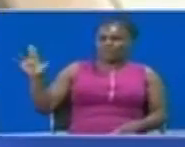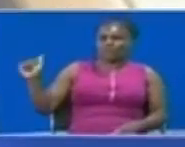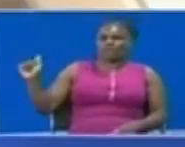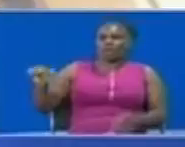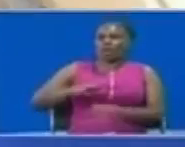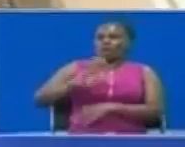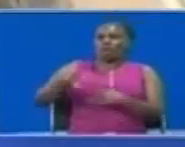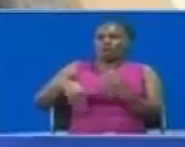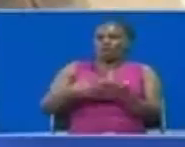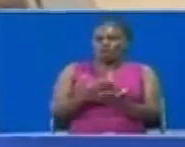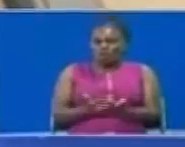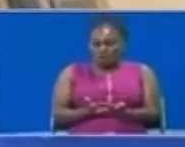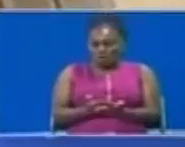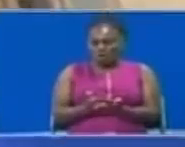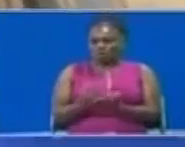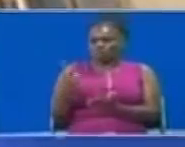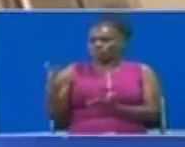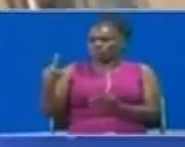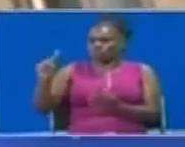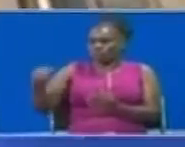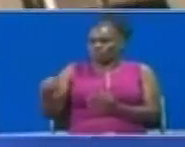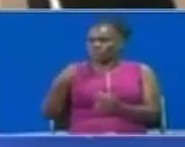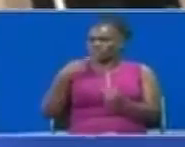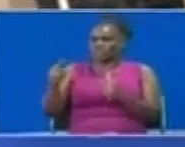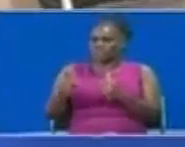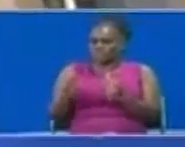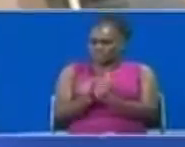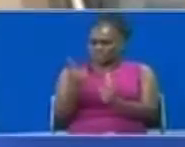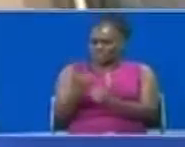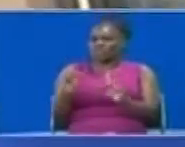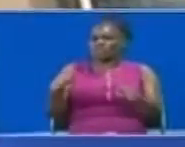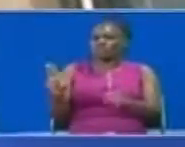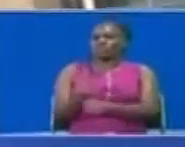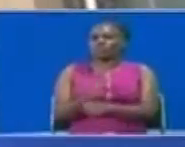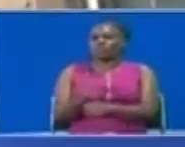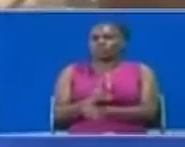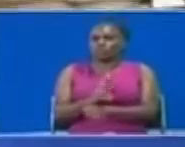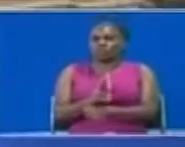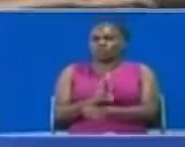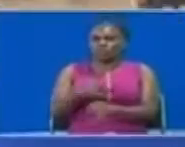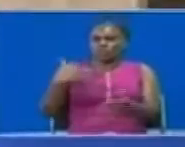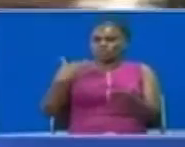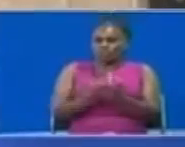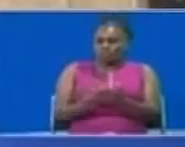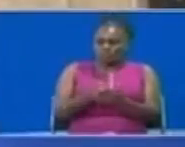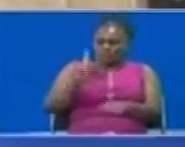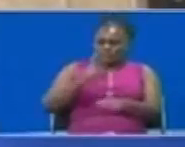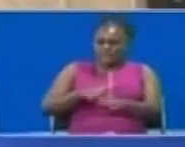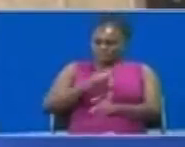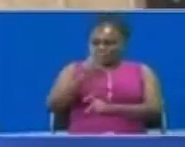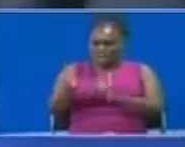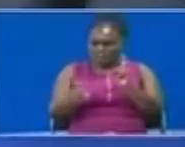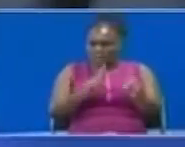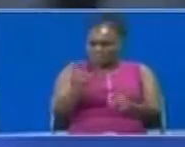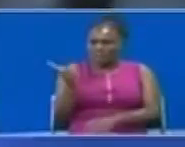all 2016 licenses were still valid for use by the agents up until the vetting process was